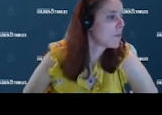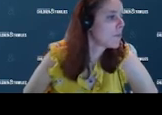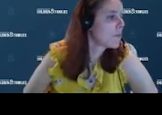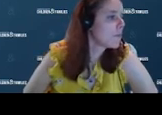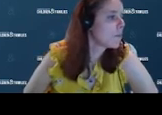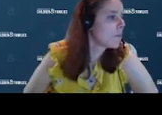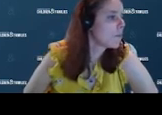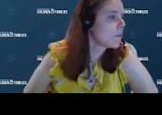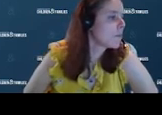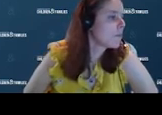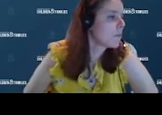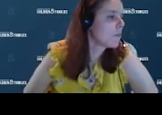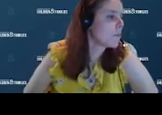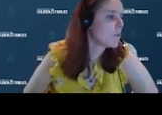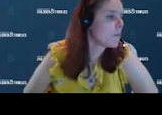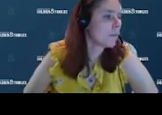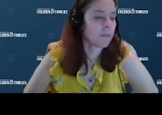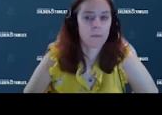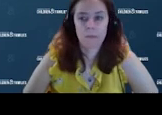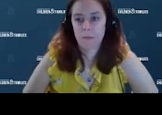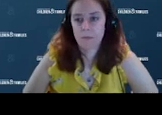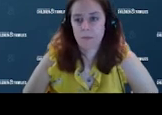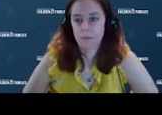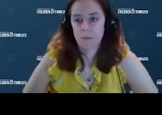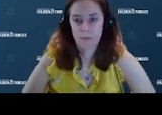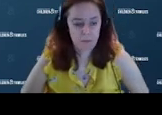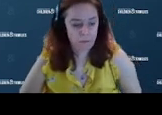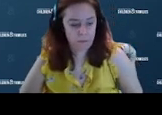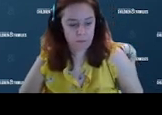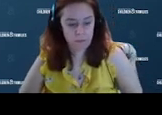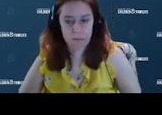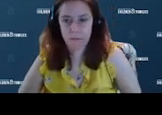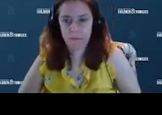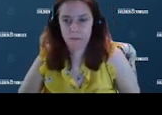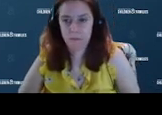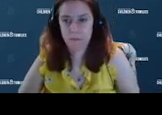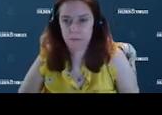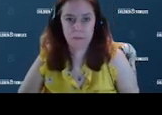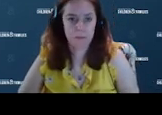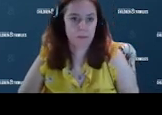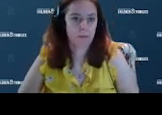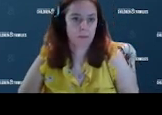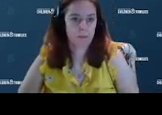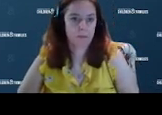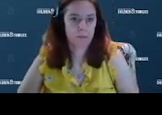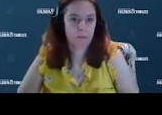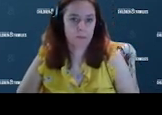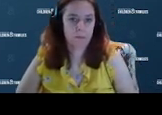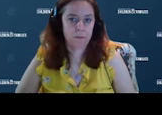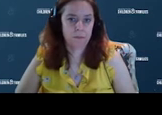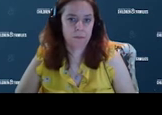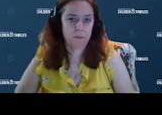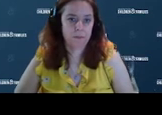pass-through entity. So if FVPSA or the pass-through entity approves the vehicle purchase as a